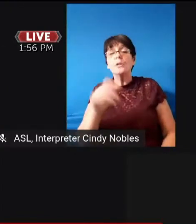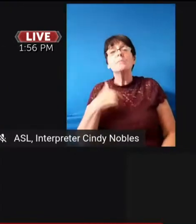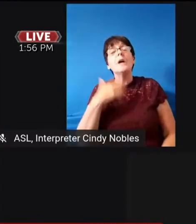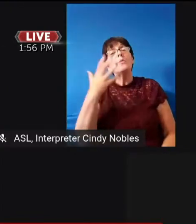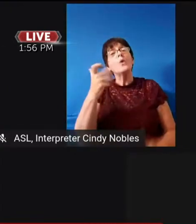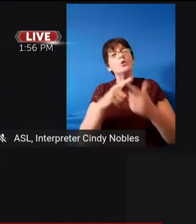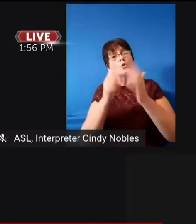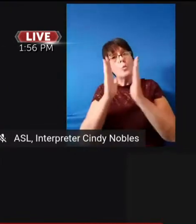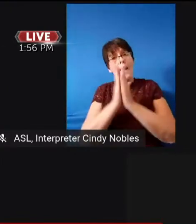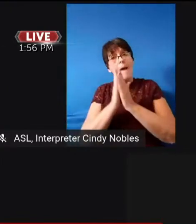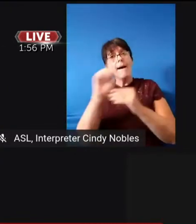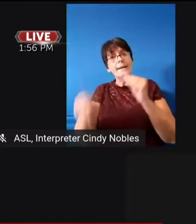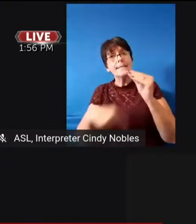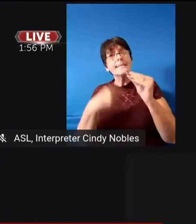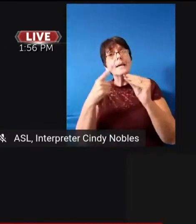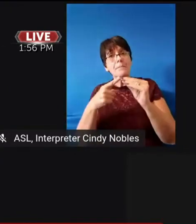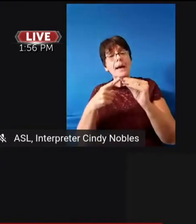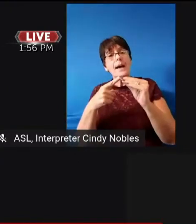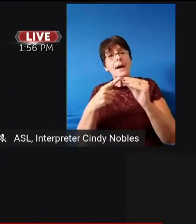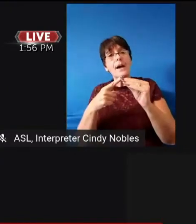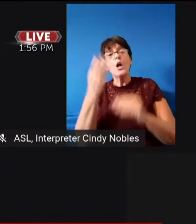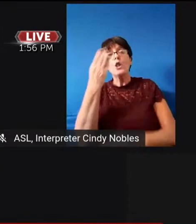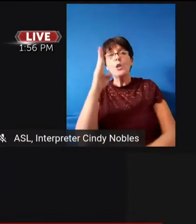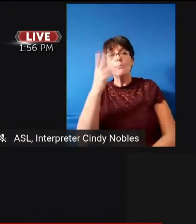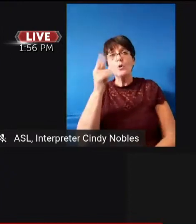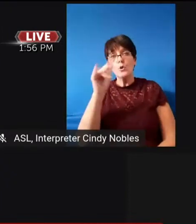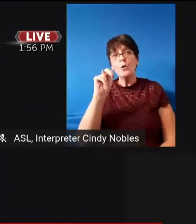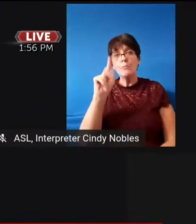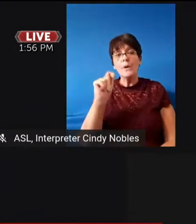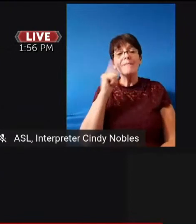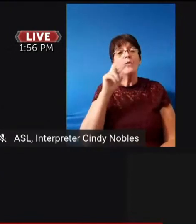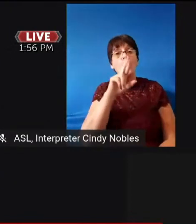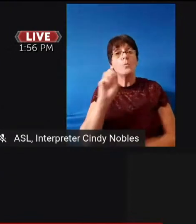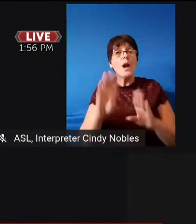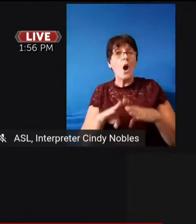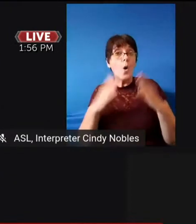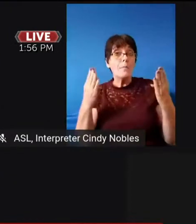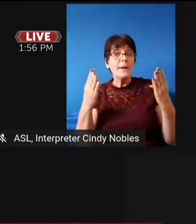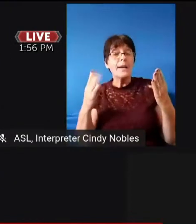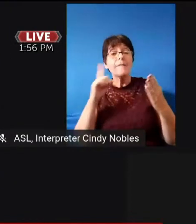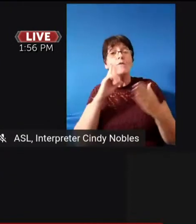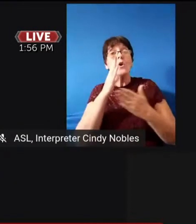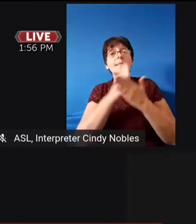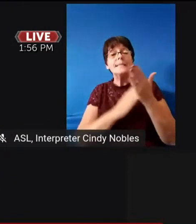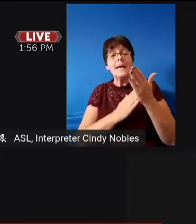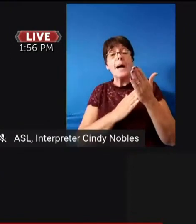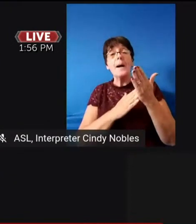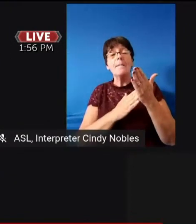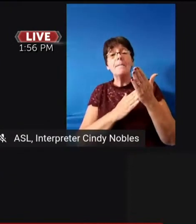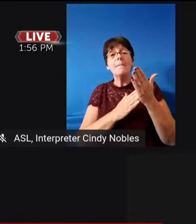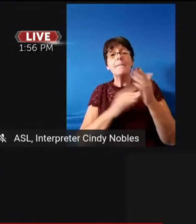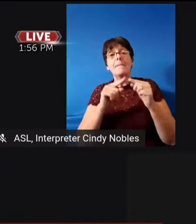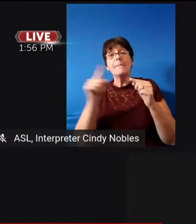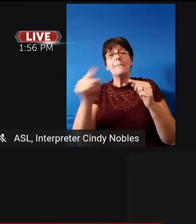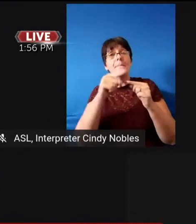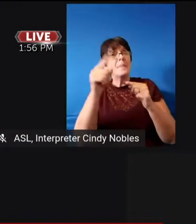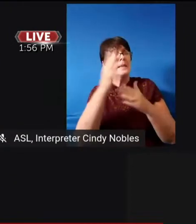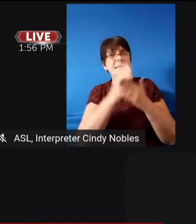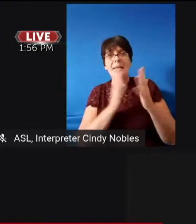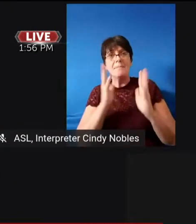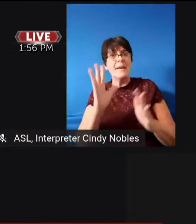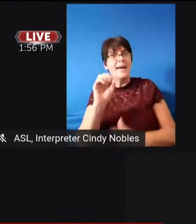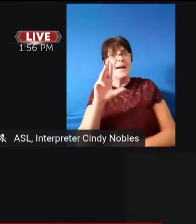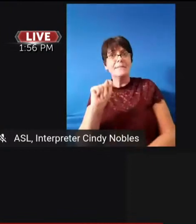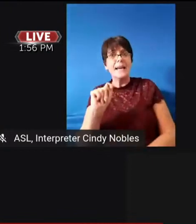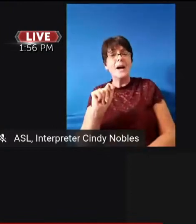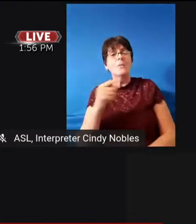to ask about the blueprint for reopening for some businesses. Some have been left out. We've gotten a